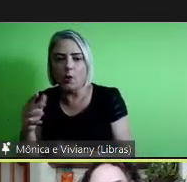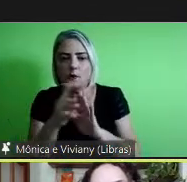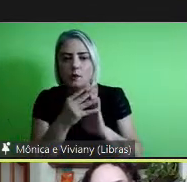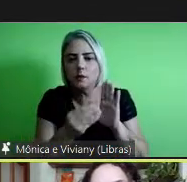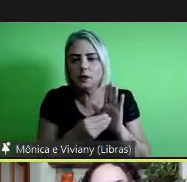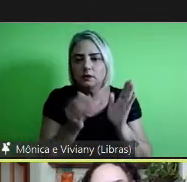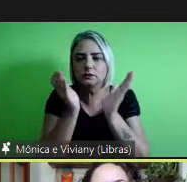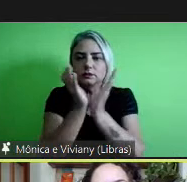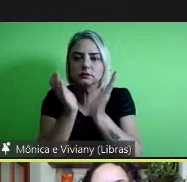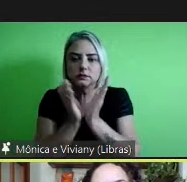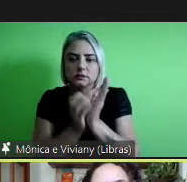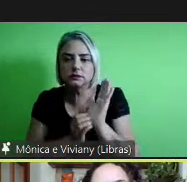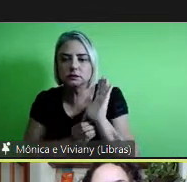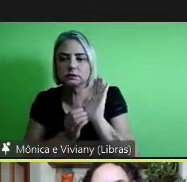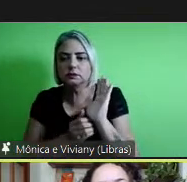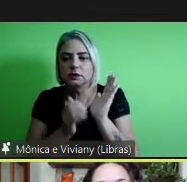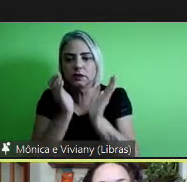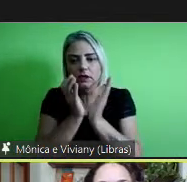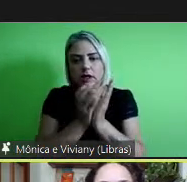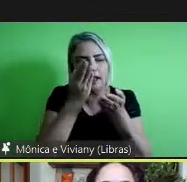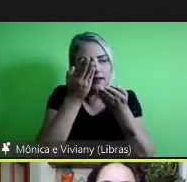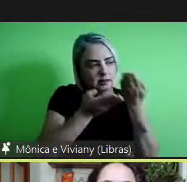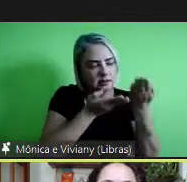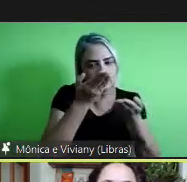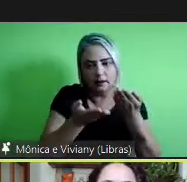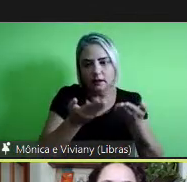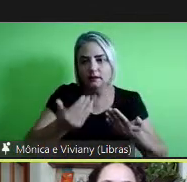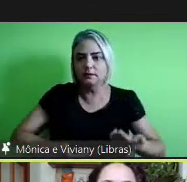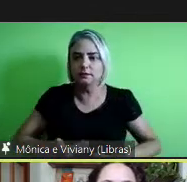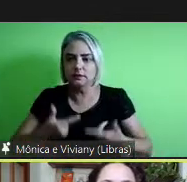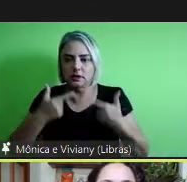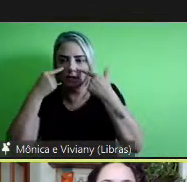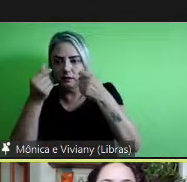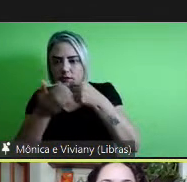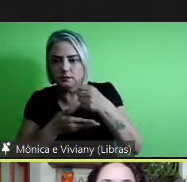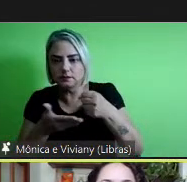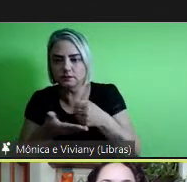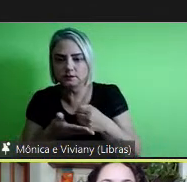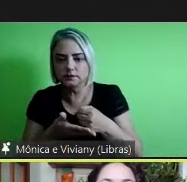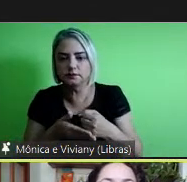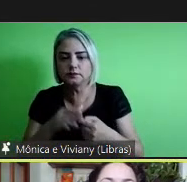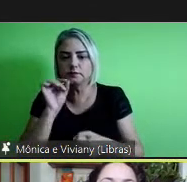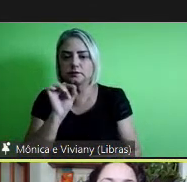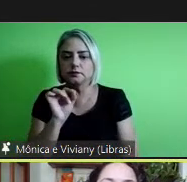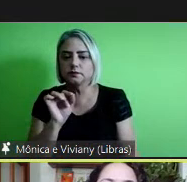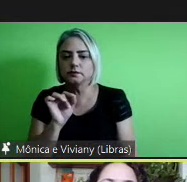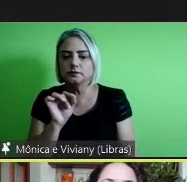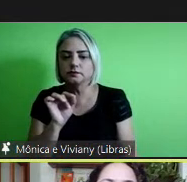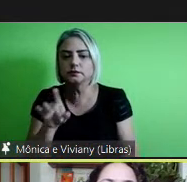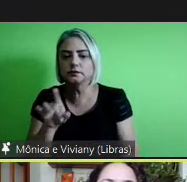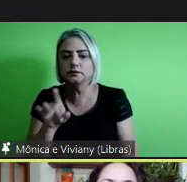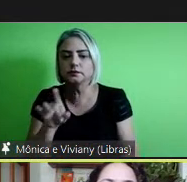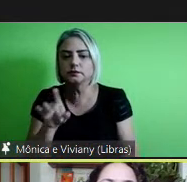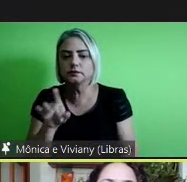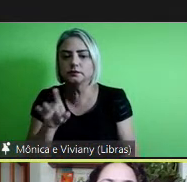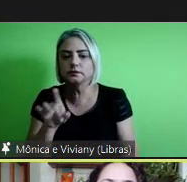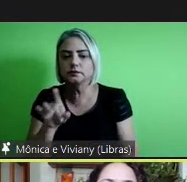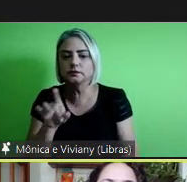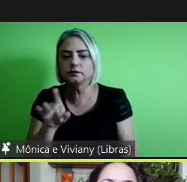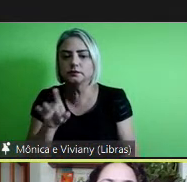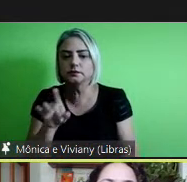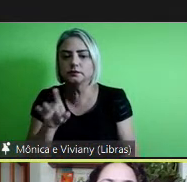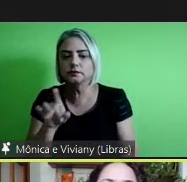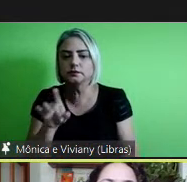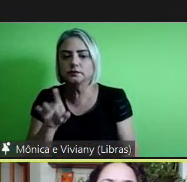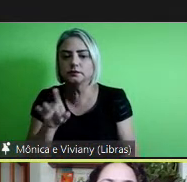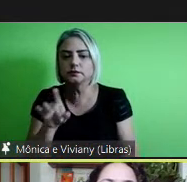other models of team models which cover the services for primary health care. They are